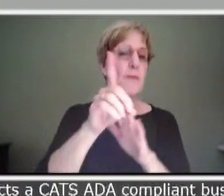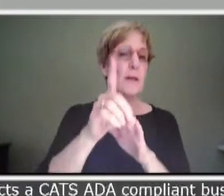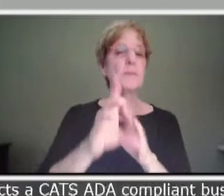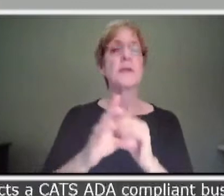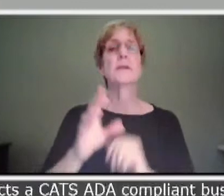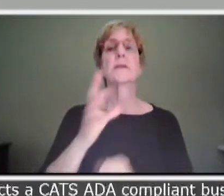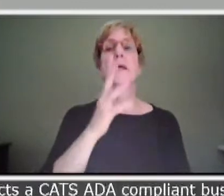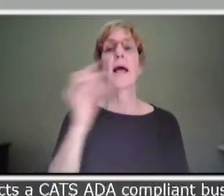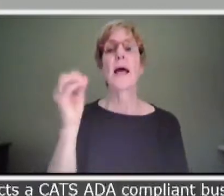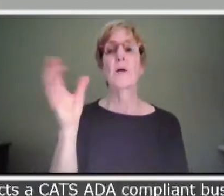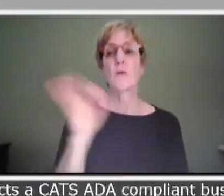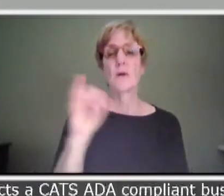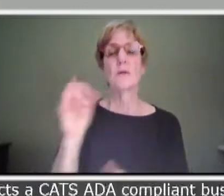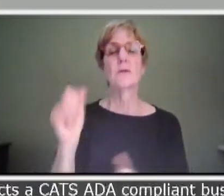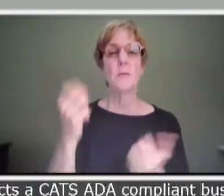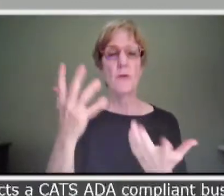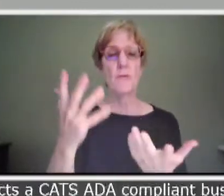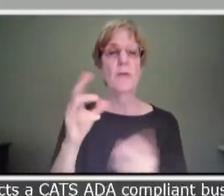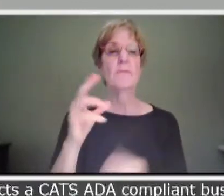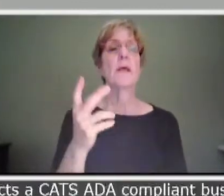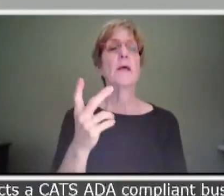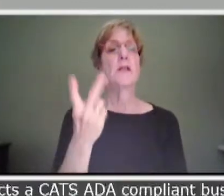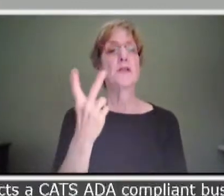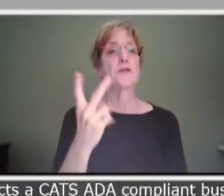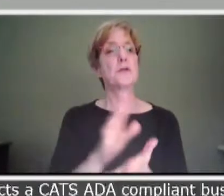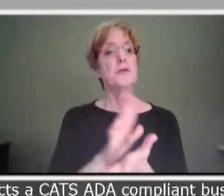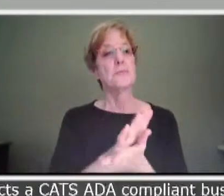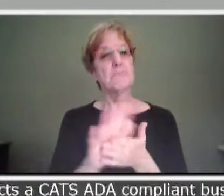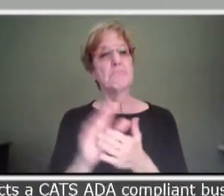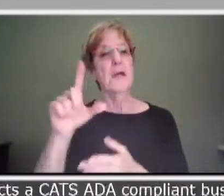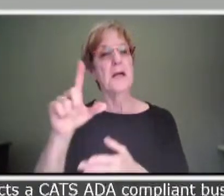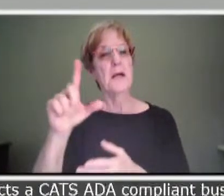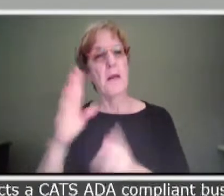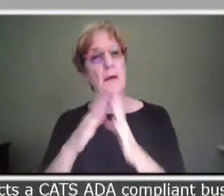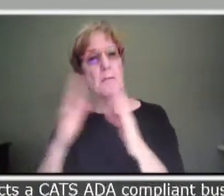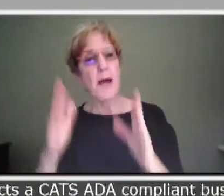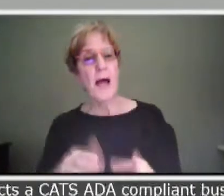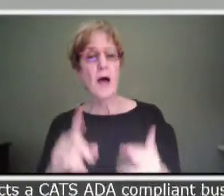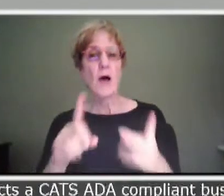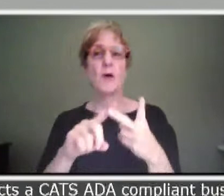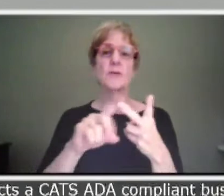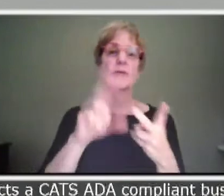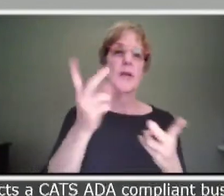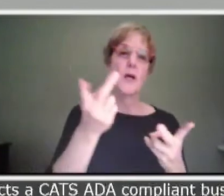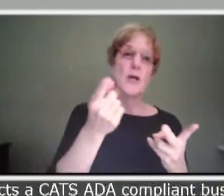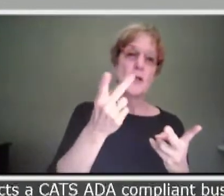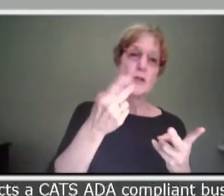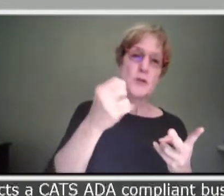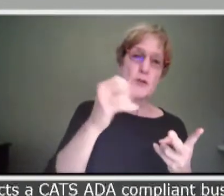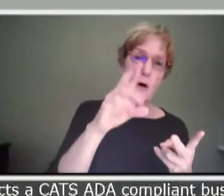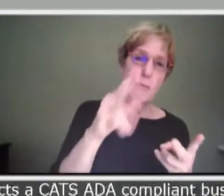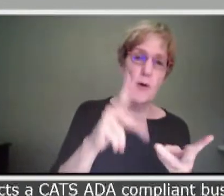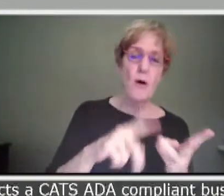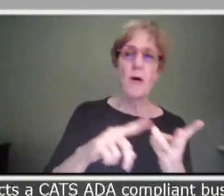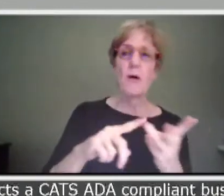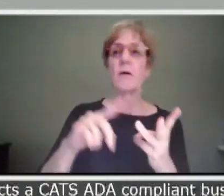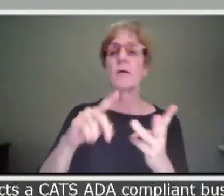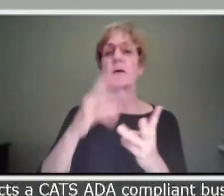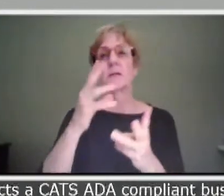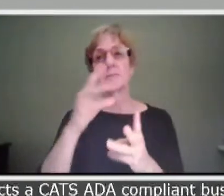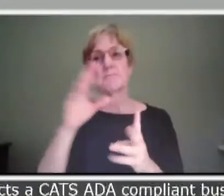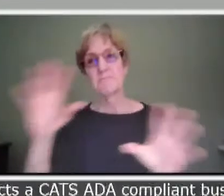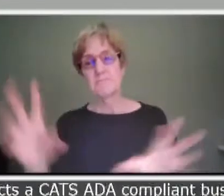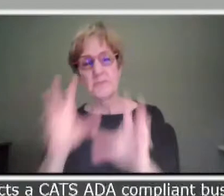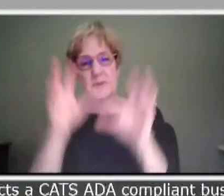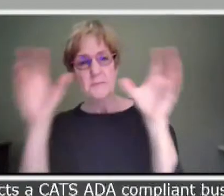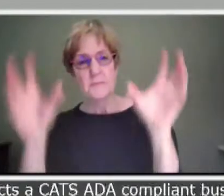Does also provide a minimum of 2 amenity areas, including clubhouse, pool, cabana, dog park, garden, or landscaping. Also commits to a 100-foot wide